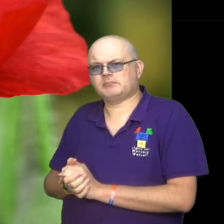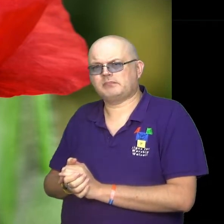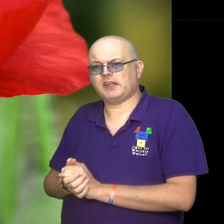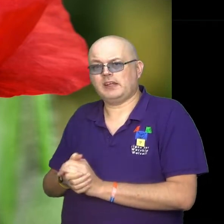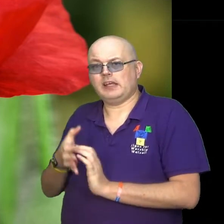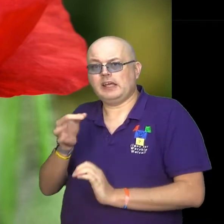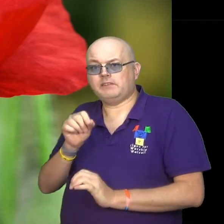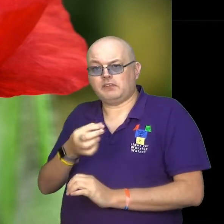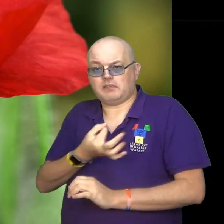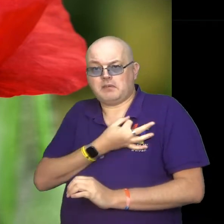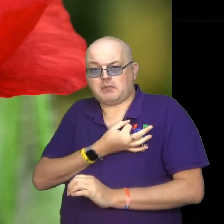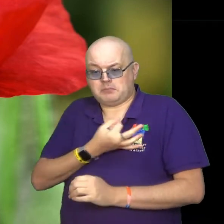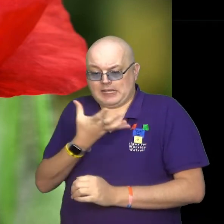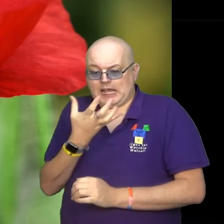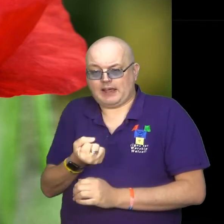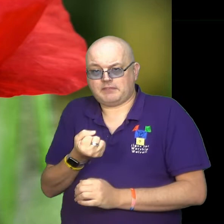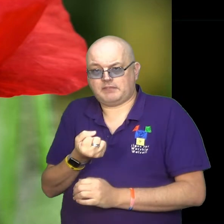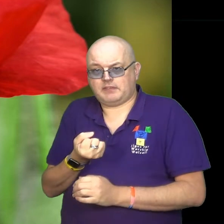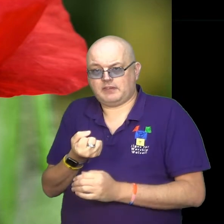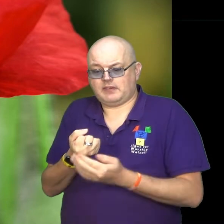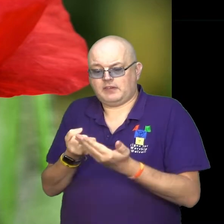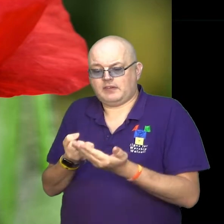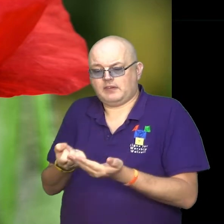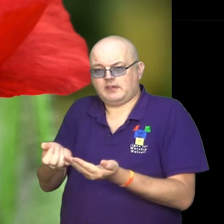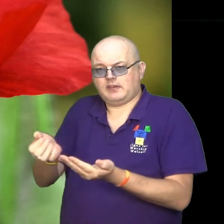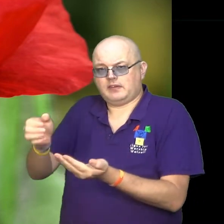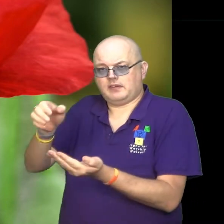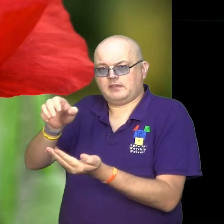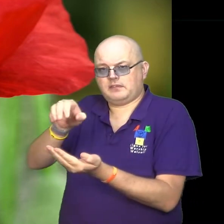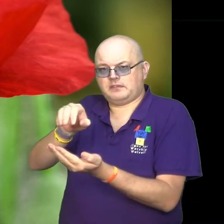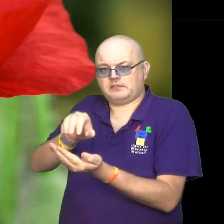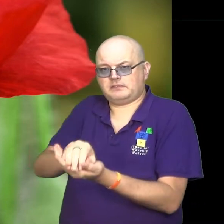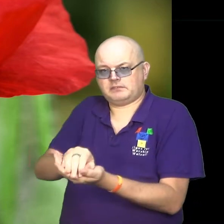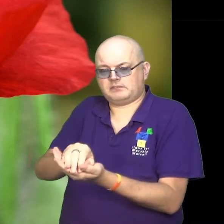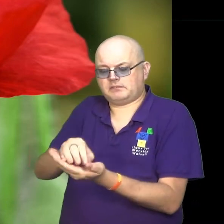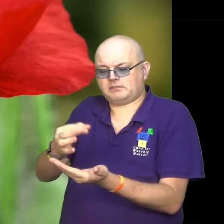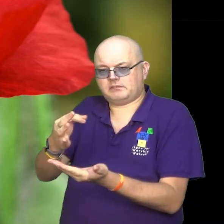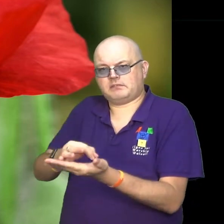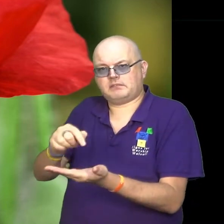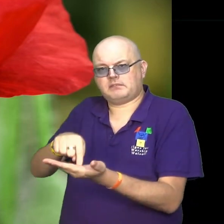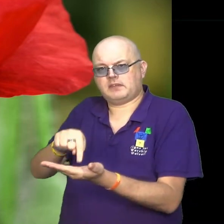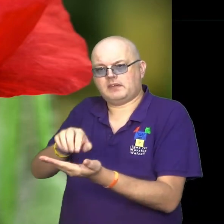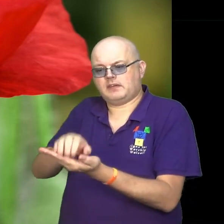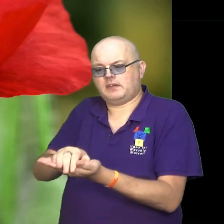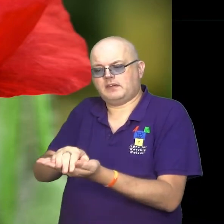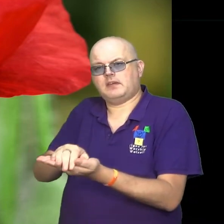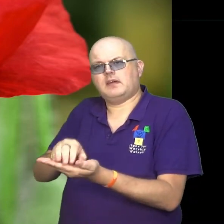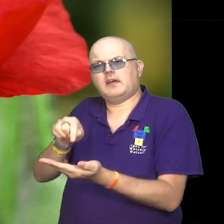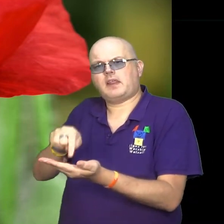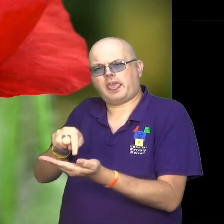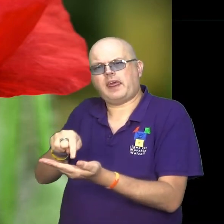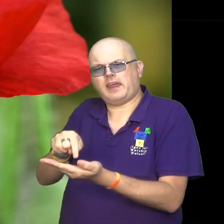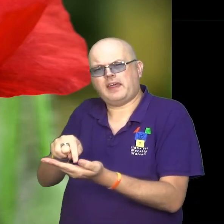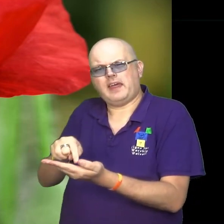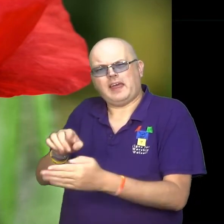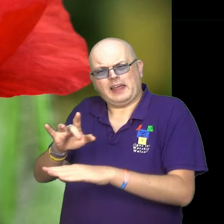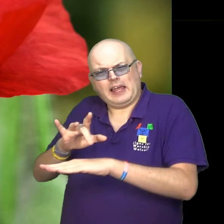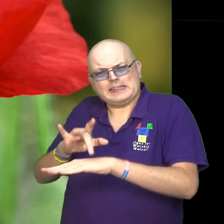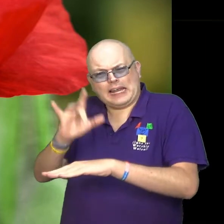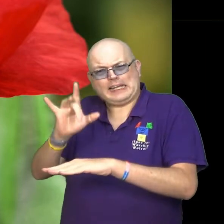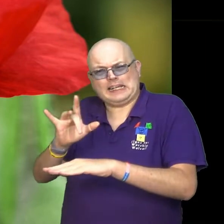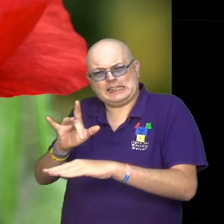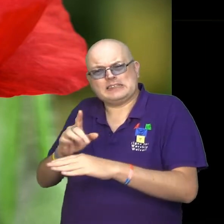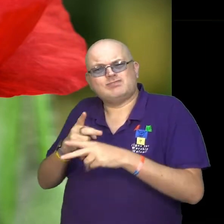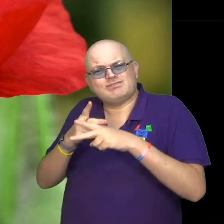If you are holding a poppy, place your whole hand over the poppy. Poppies are also fragile and need to